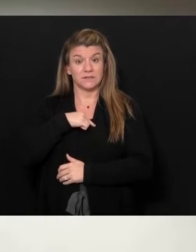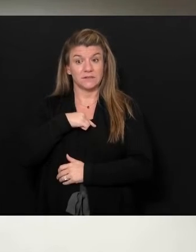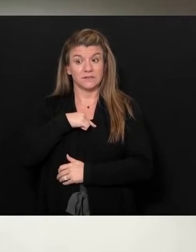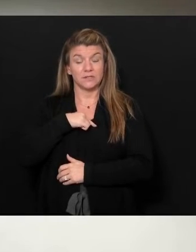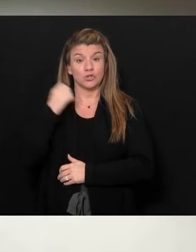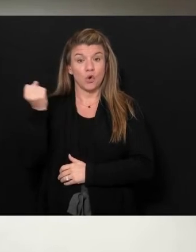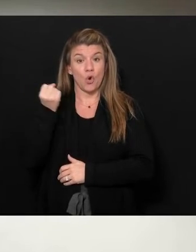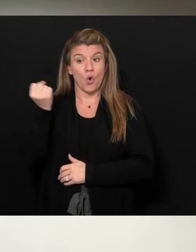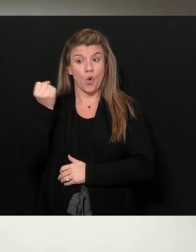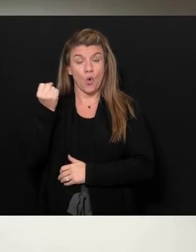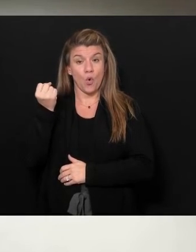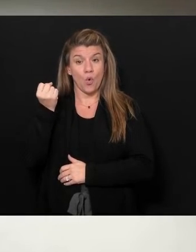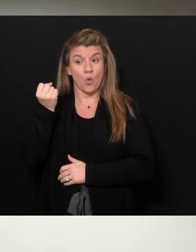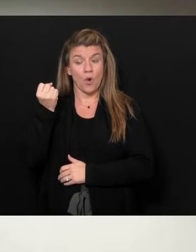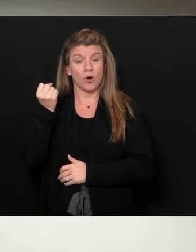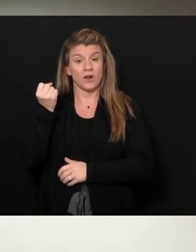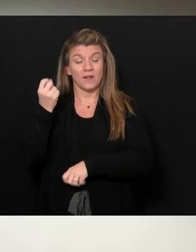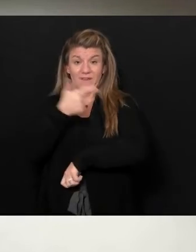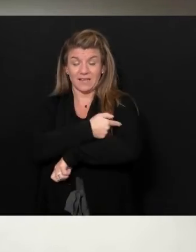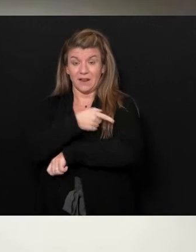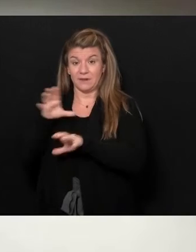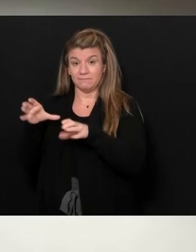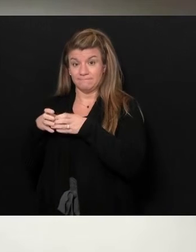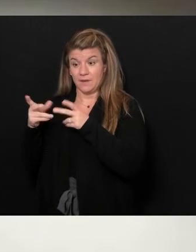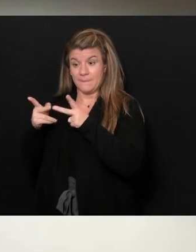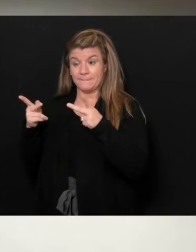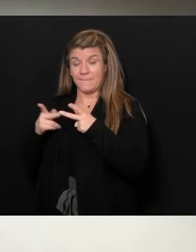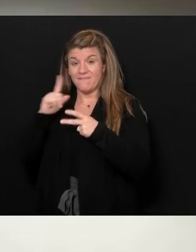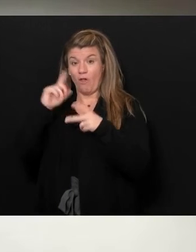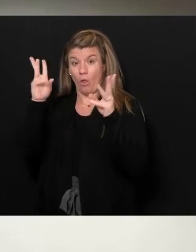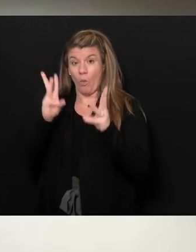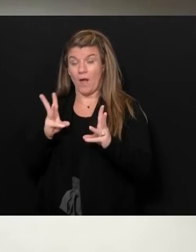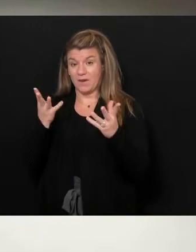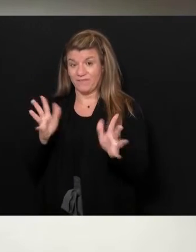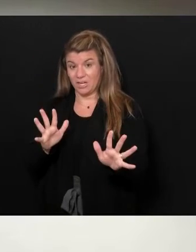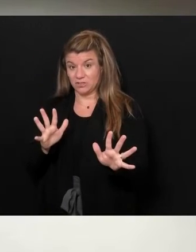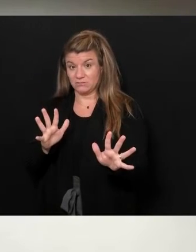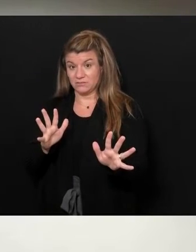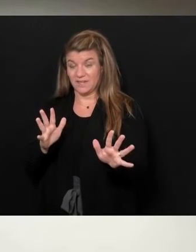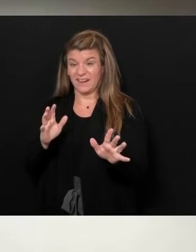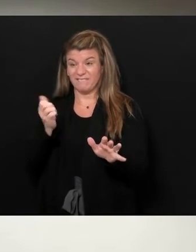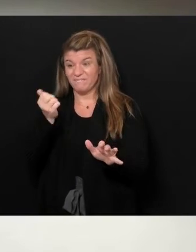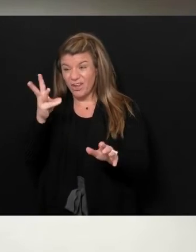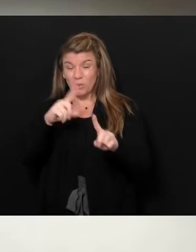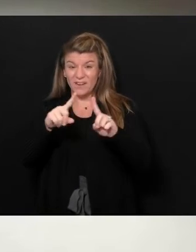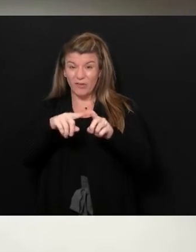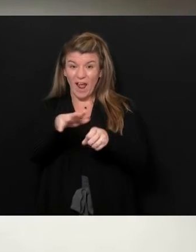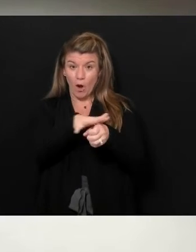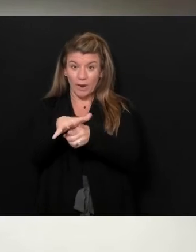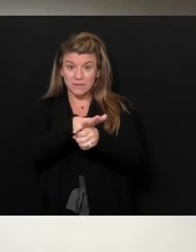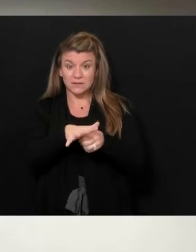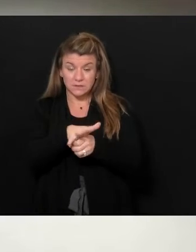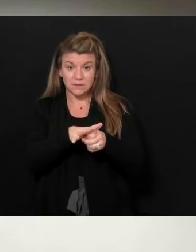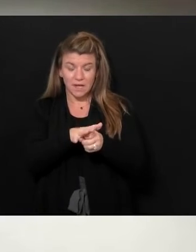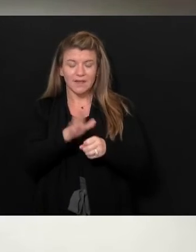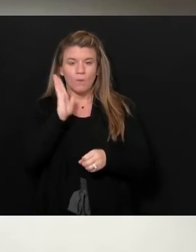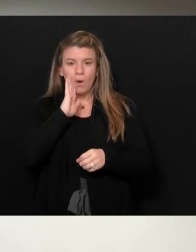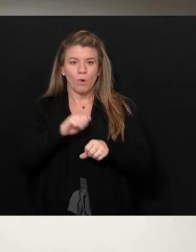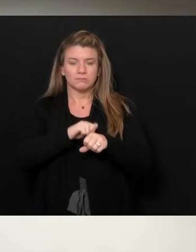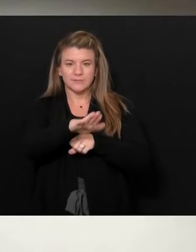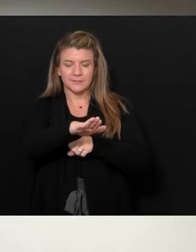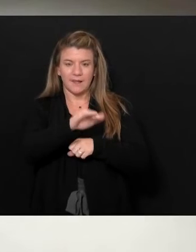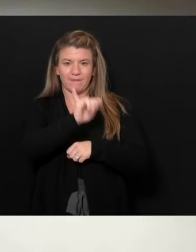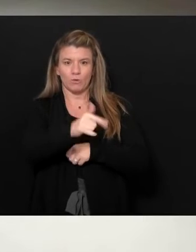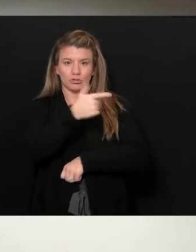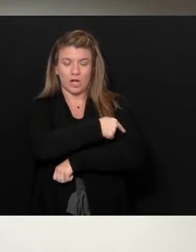hold vaccines at the hub until weather passes in a couple of areas. Then we'll distribute